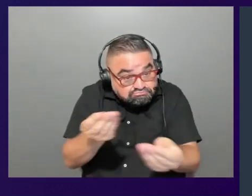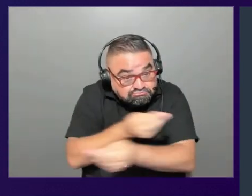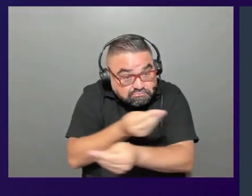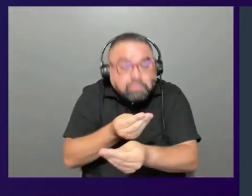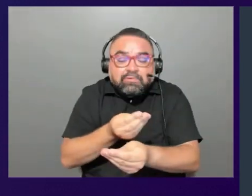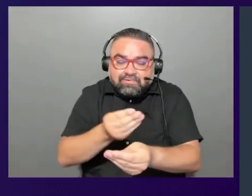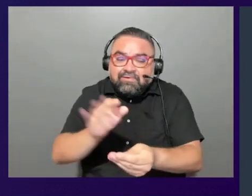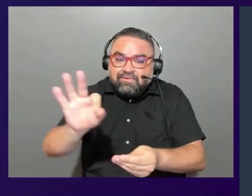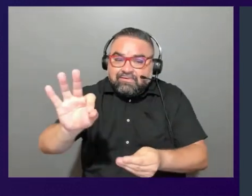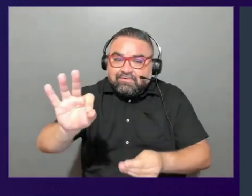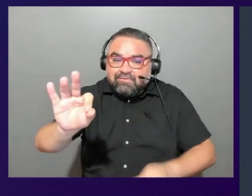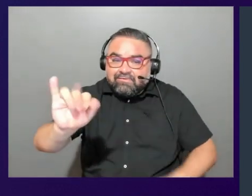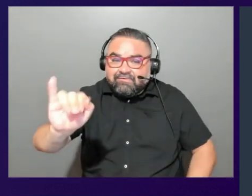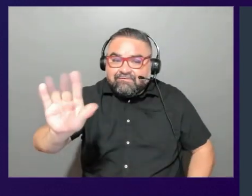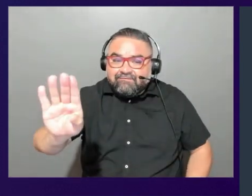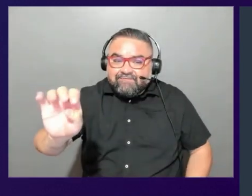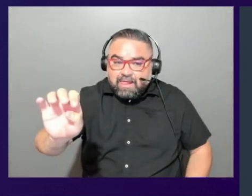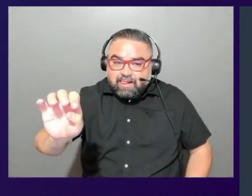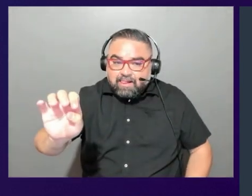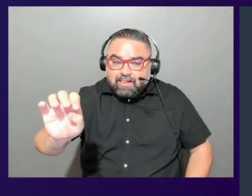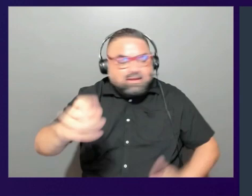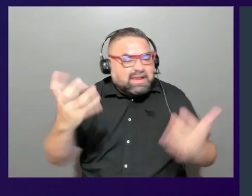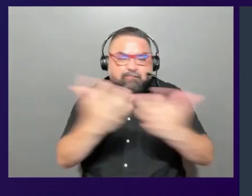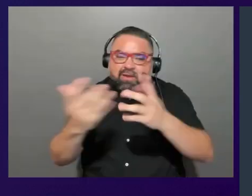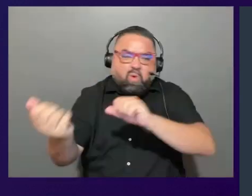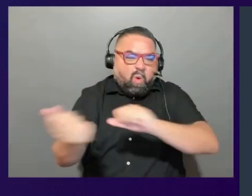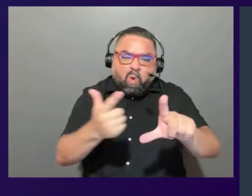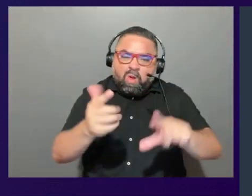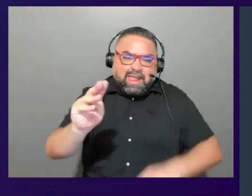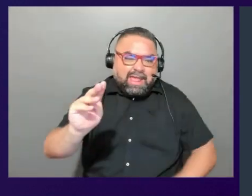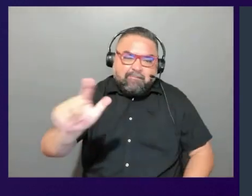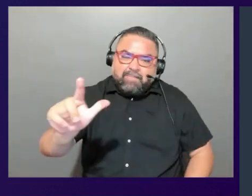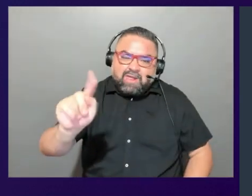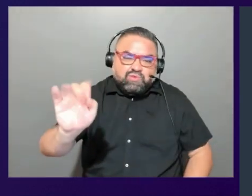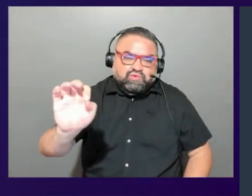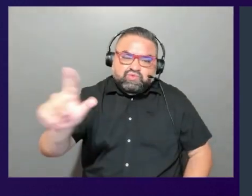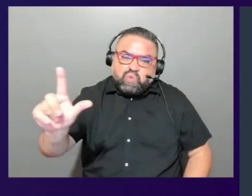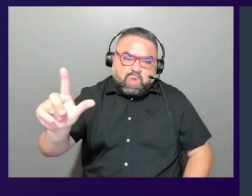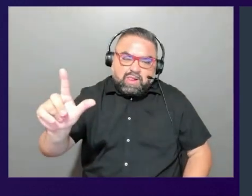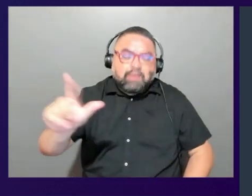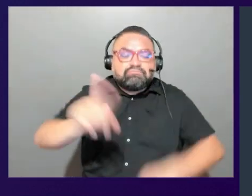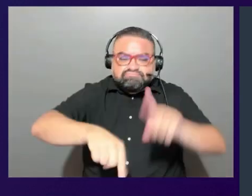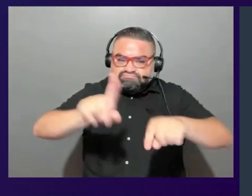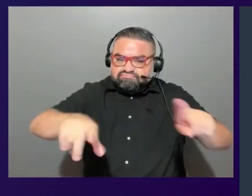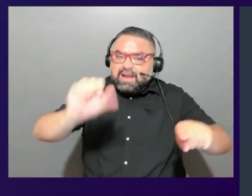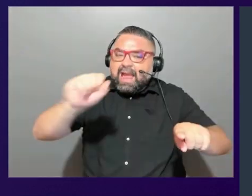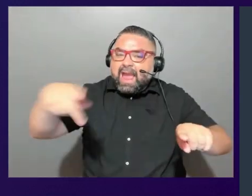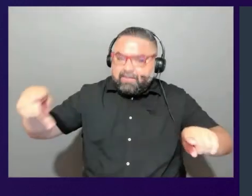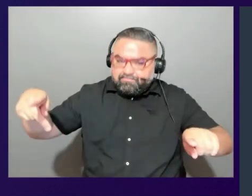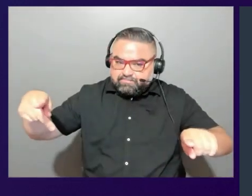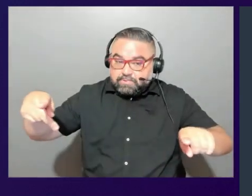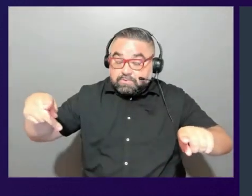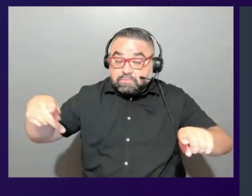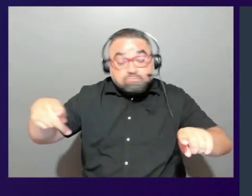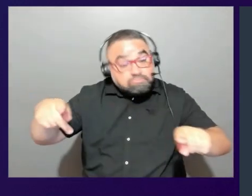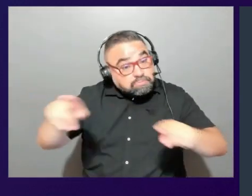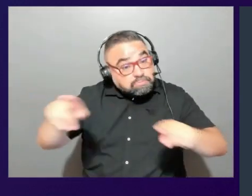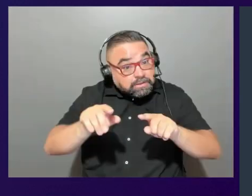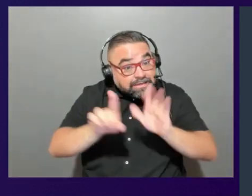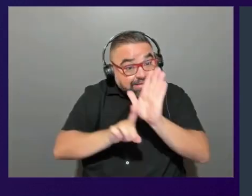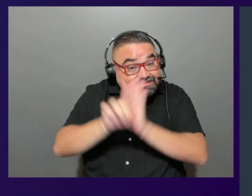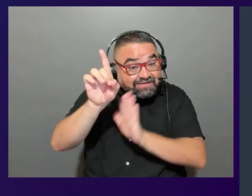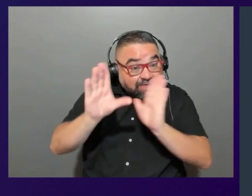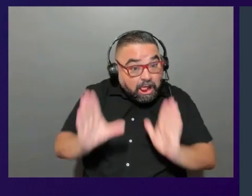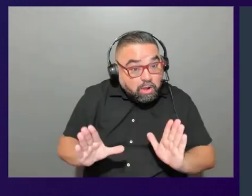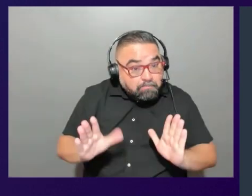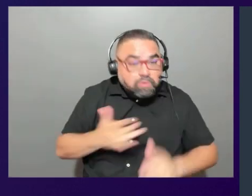virtually every ML tool, framework, and application. And data scientists and developers tend to be more familiar